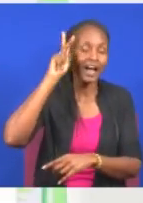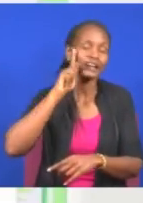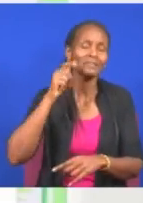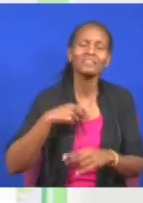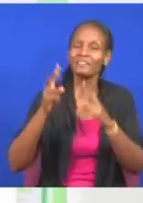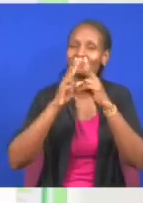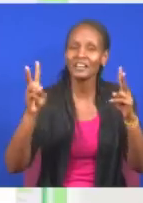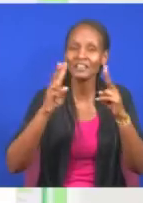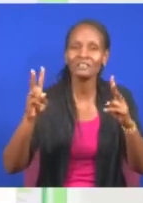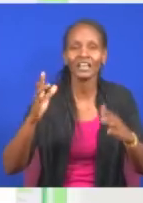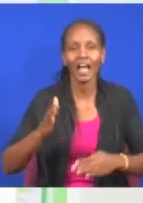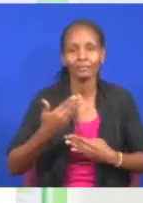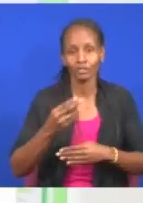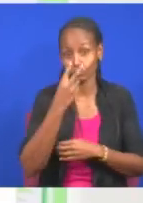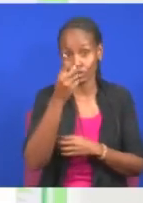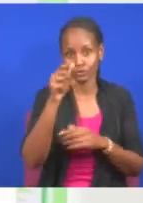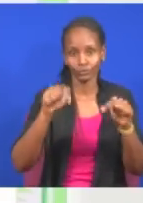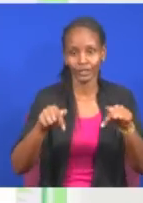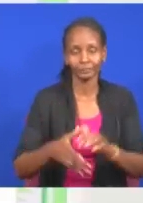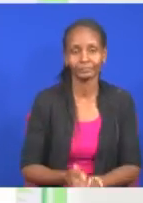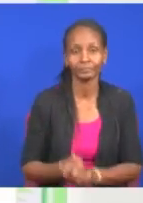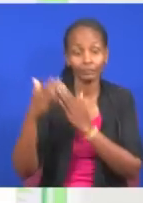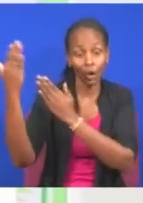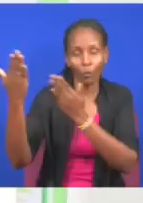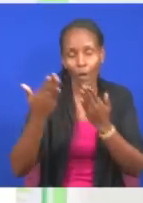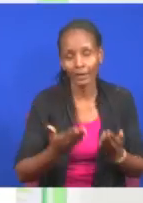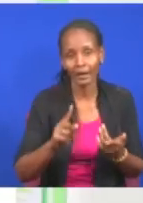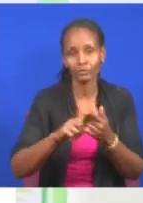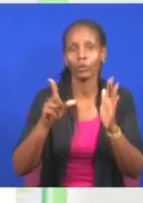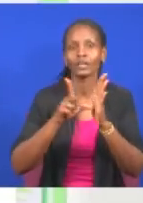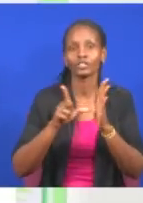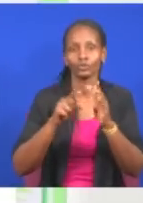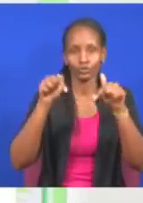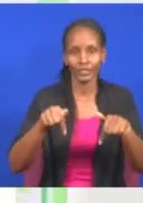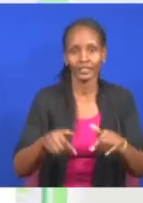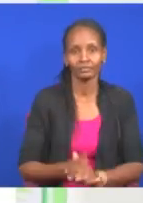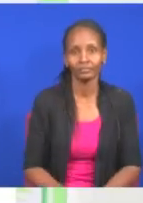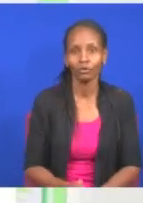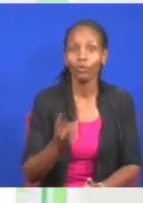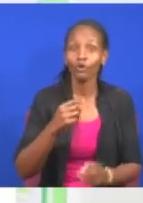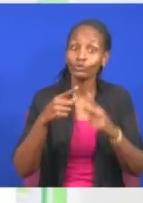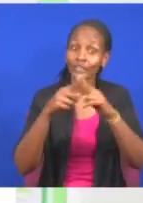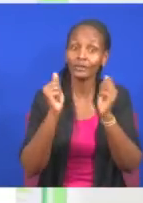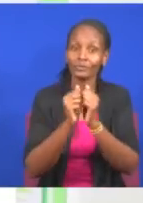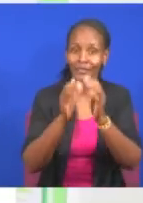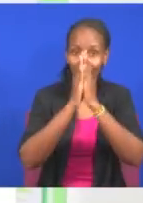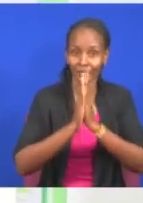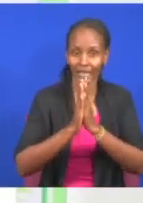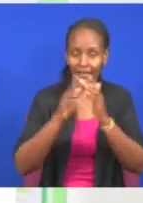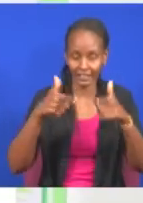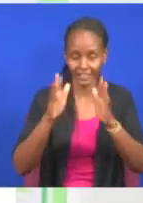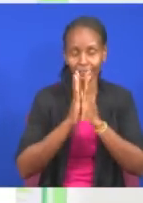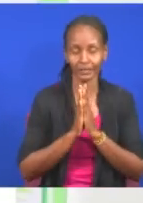happy to see you today. Welcome to our lesson today. We want to start with a word of prayer. Shall we